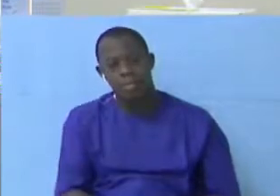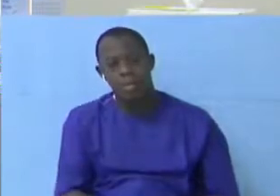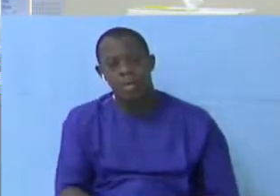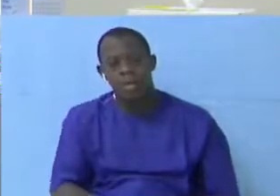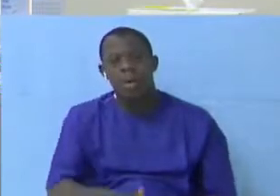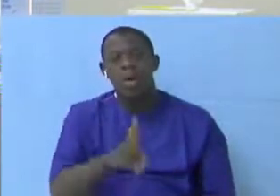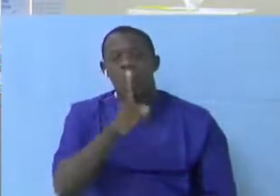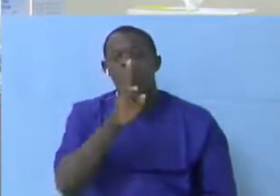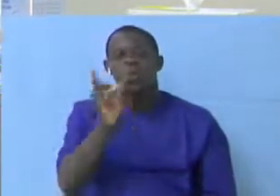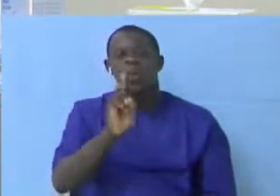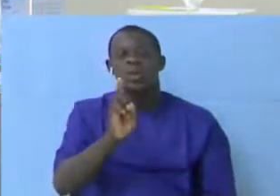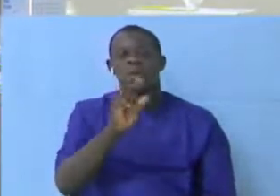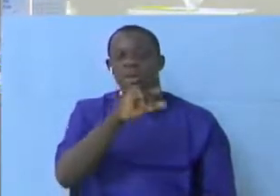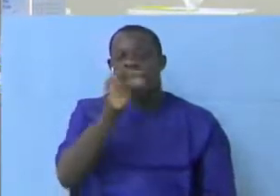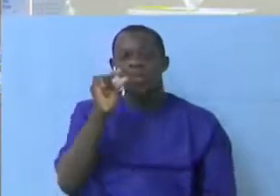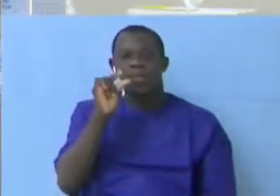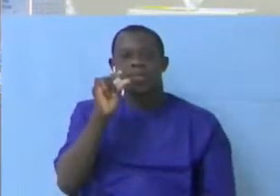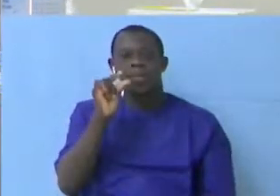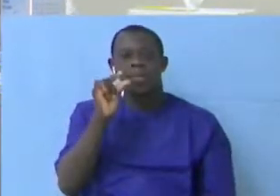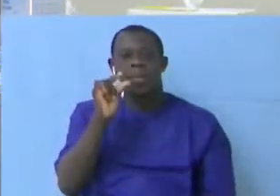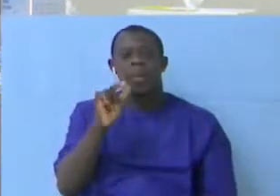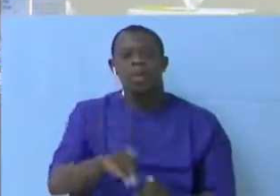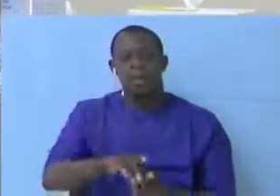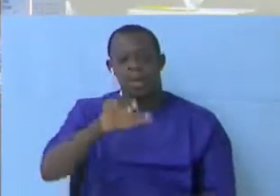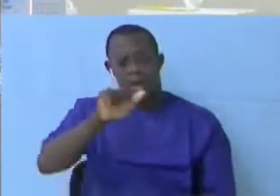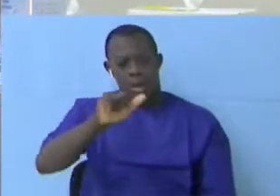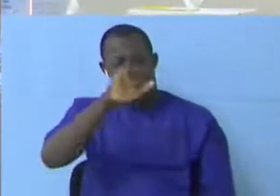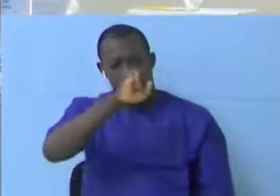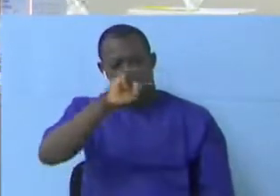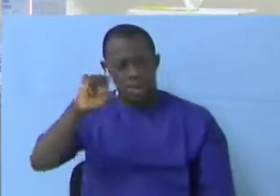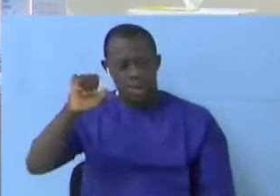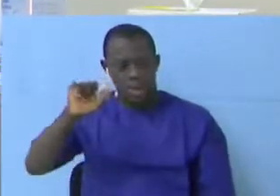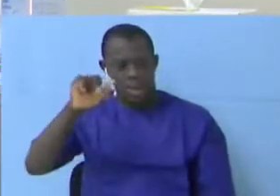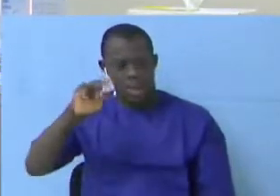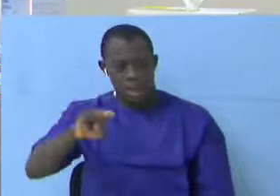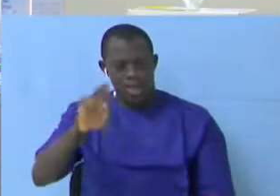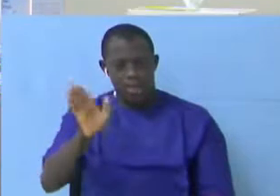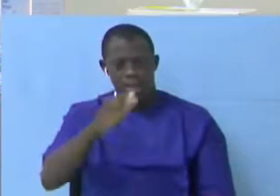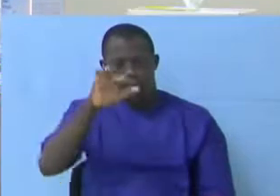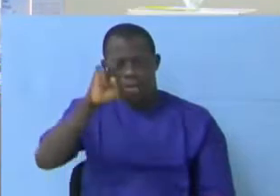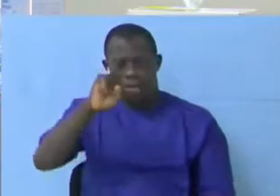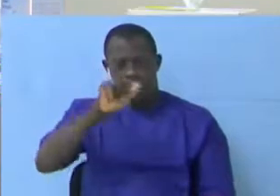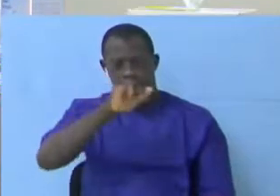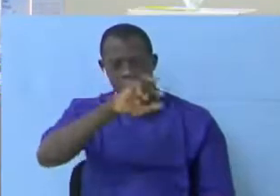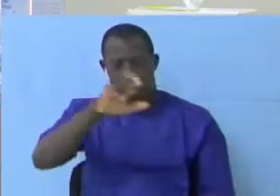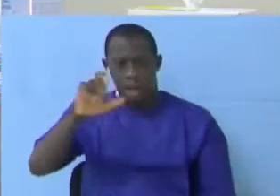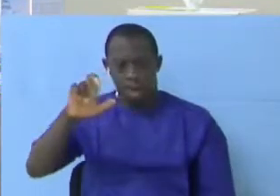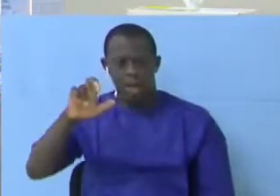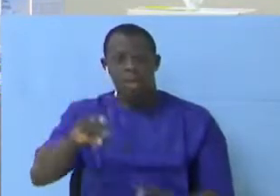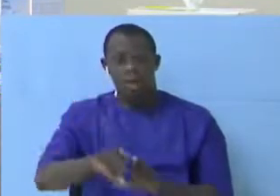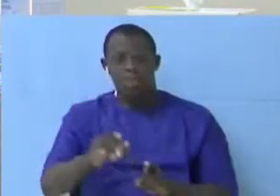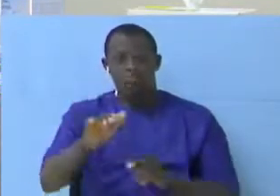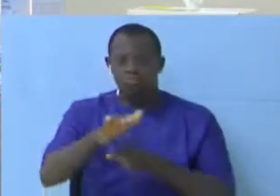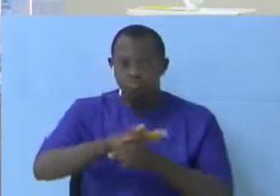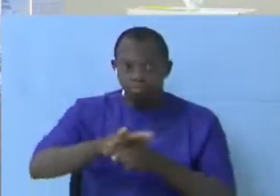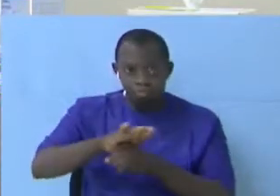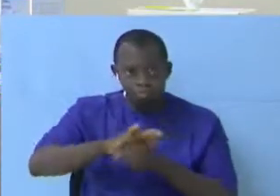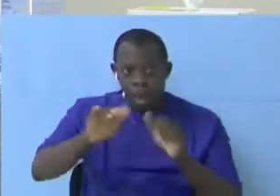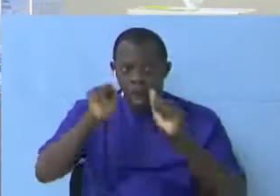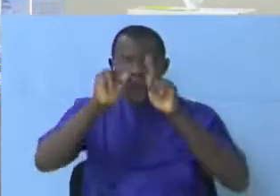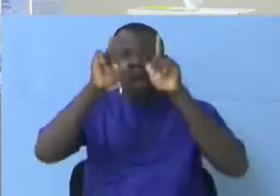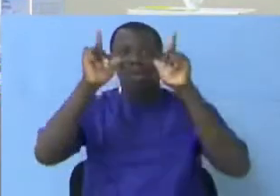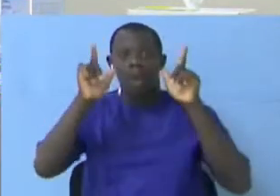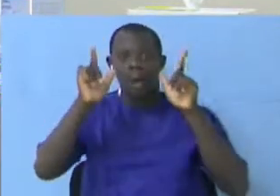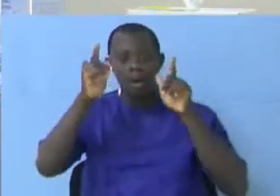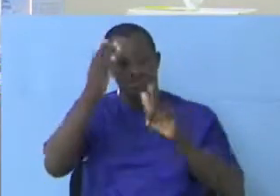Who was that? Jumala motinu Sansar. Sansar. Sansar. Were fully aware